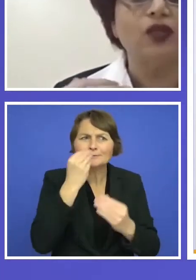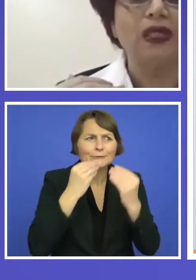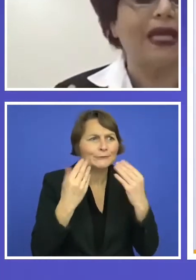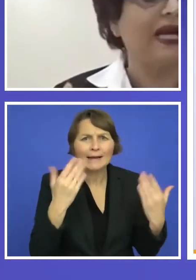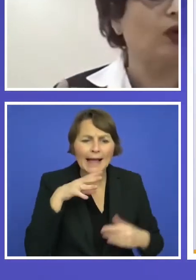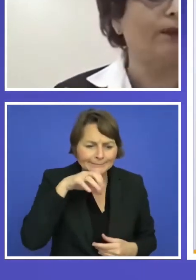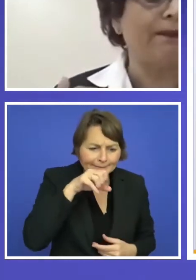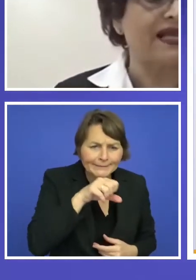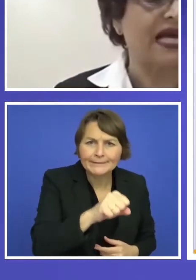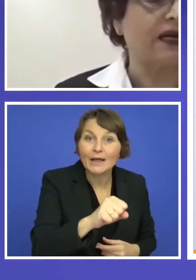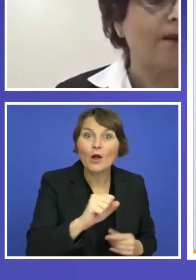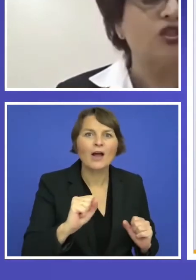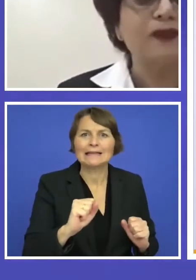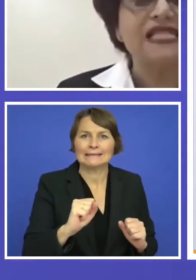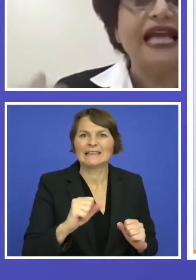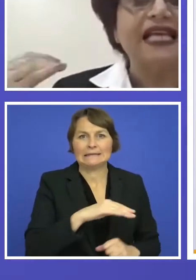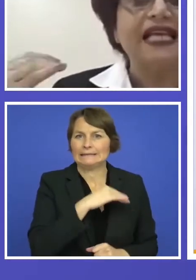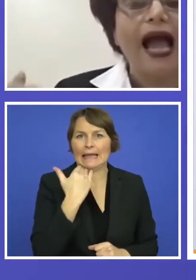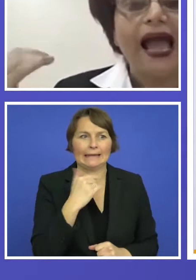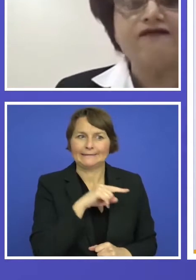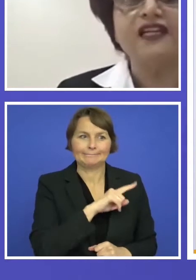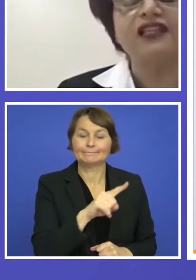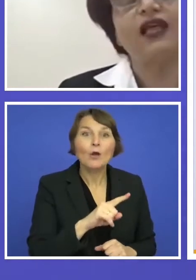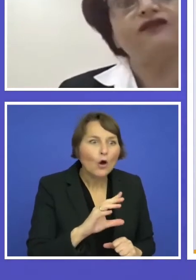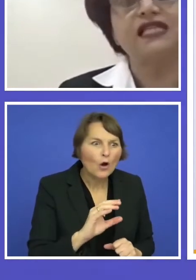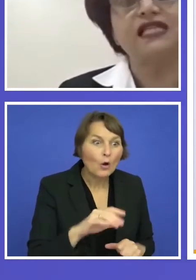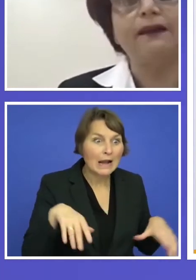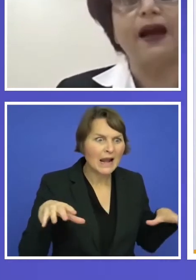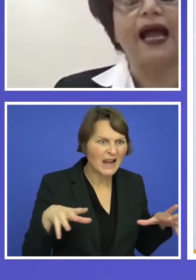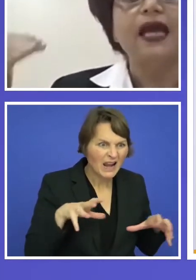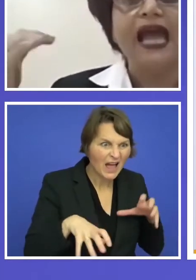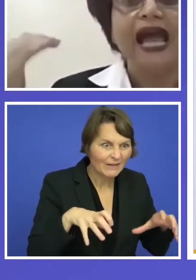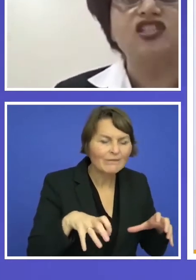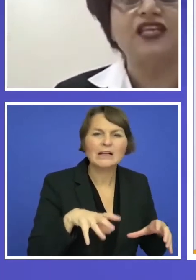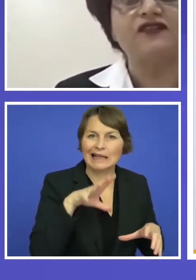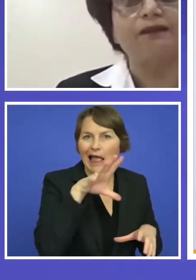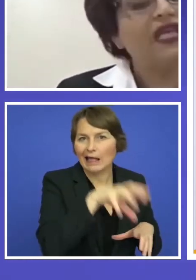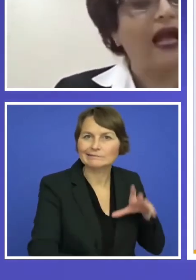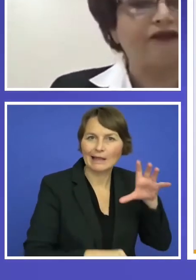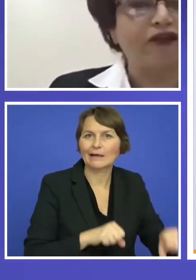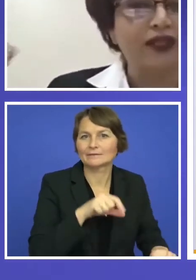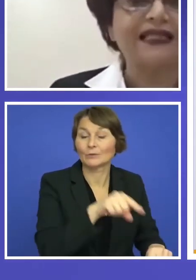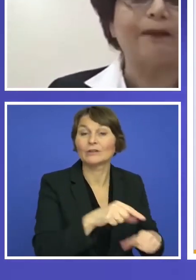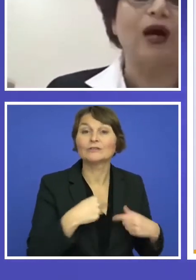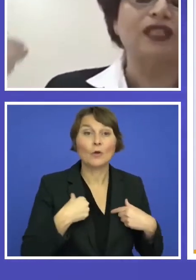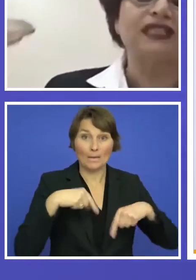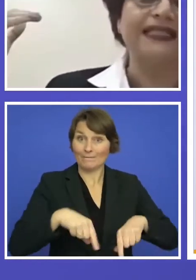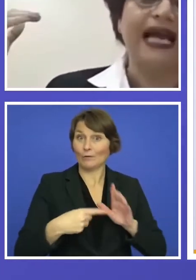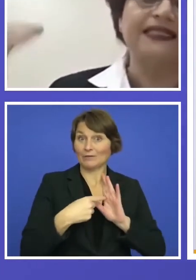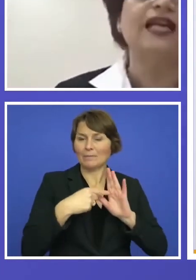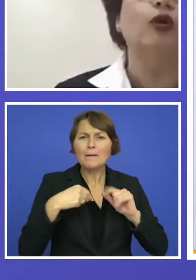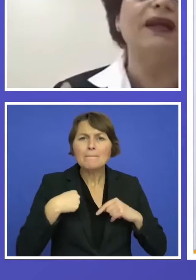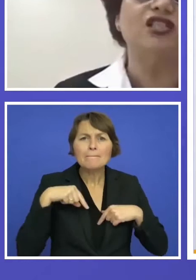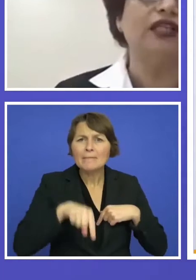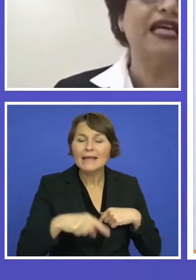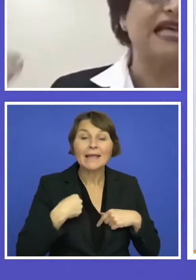I never relied on my past accomplishments. Every time I achieve something, I forget about it and